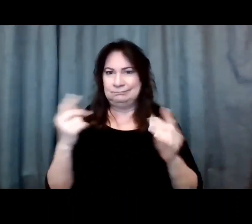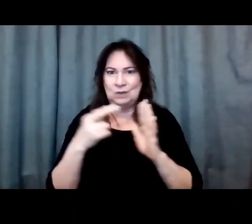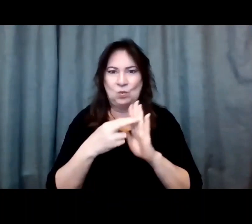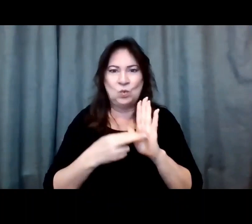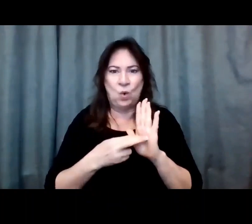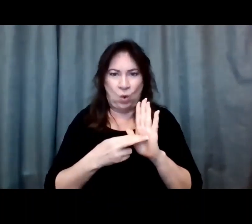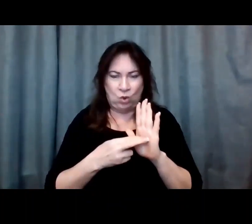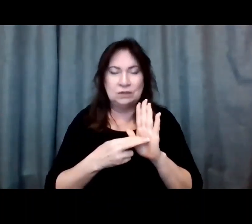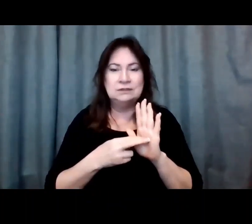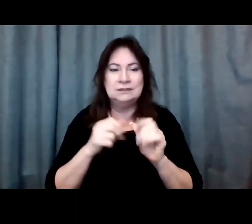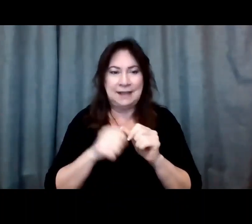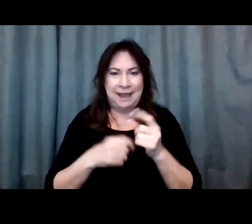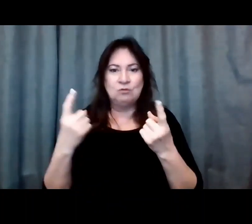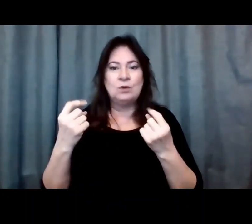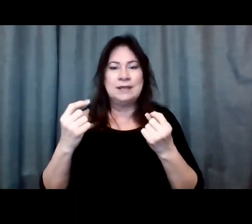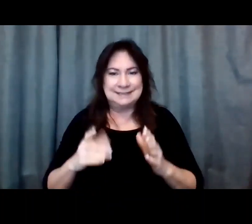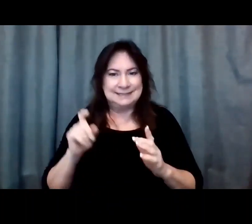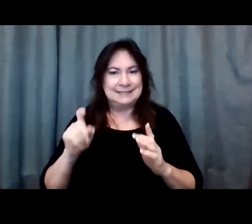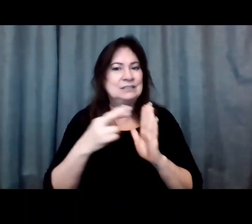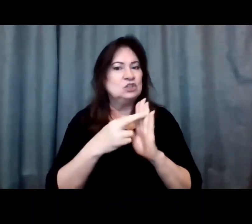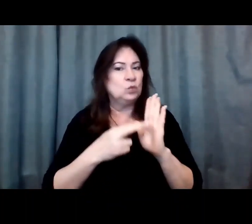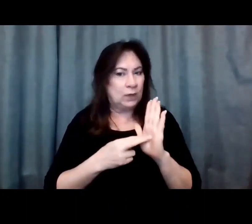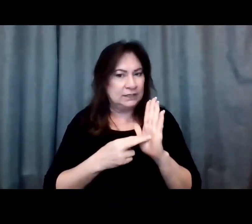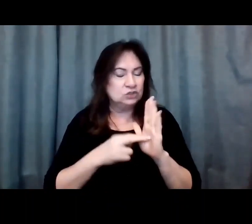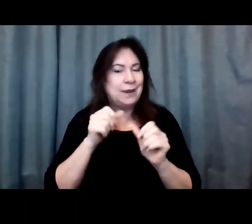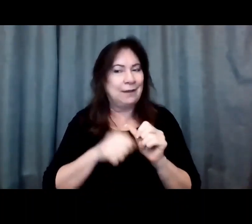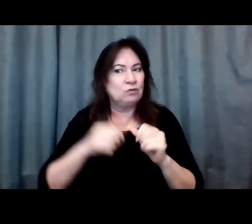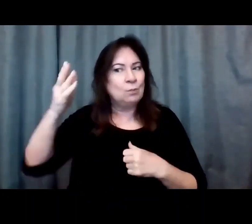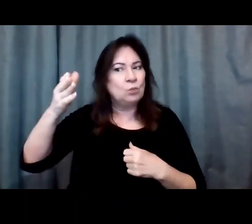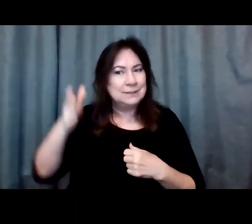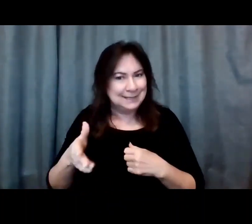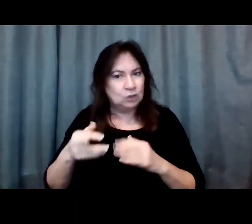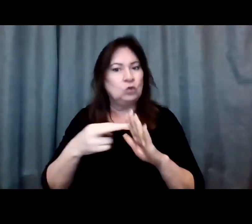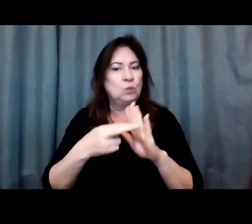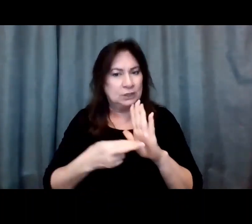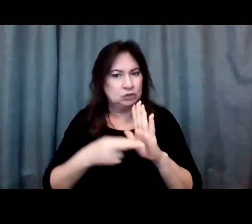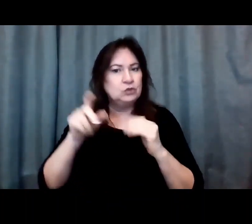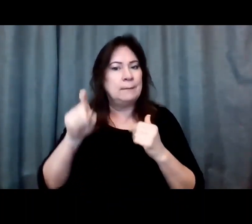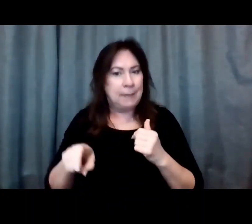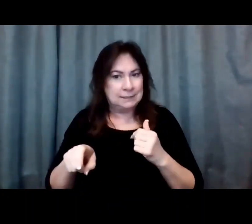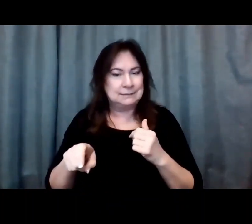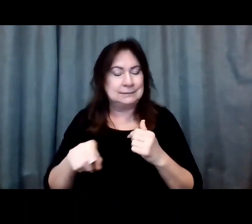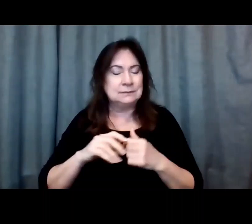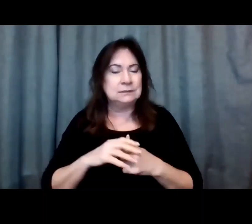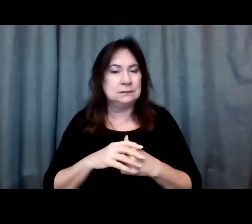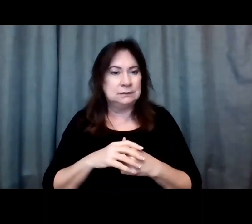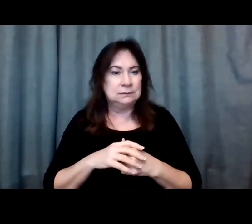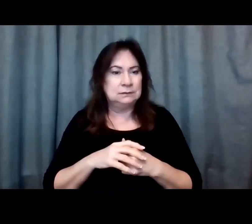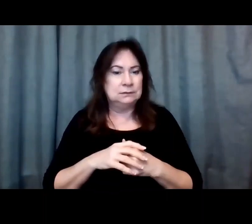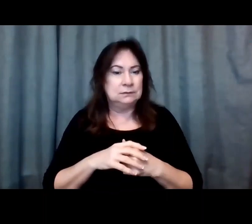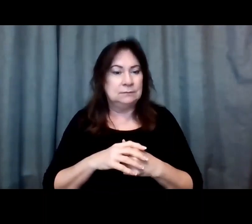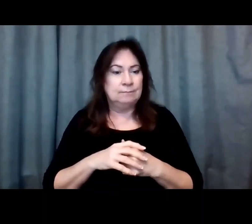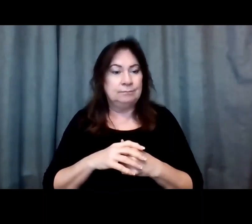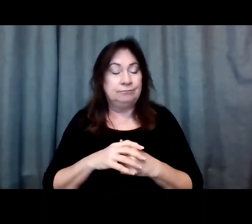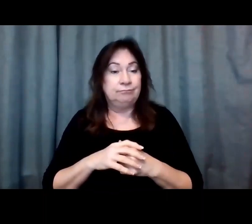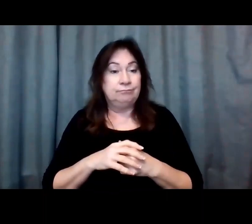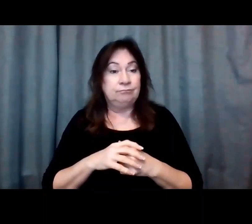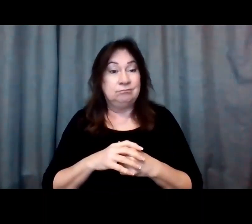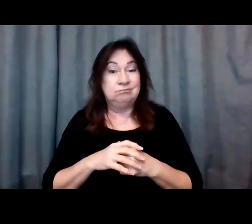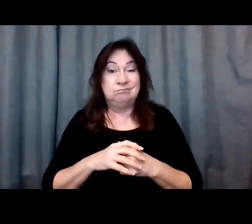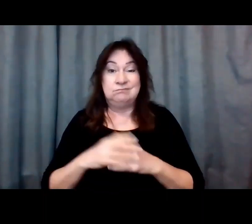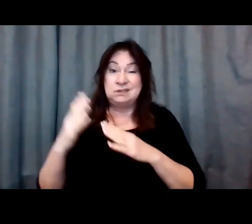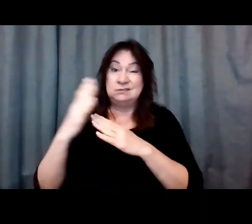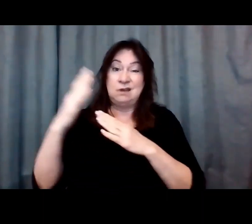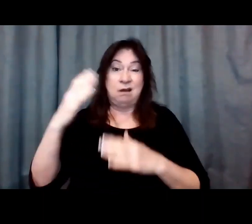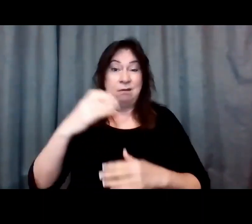Every attendee needs to register, every presenter needs to register, and one of the number one complaints about